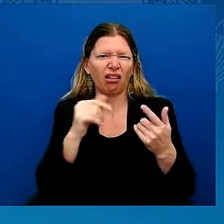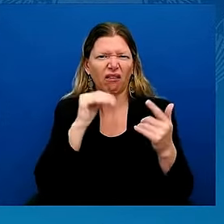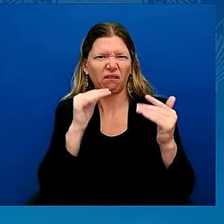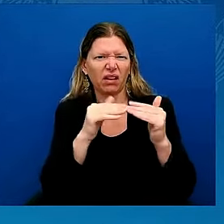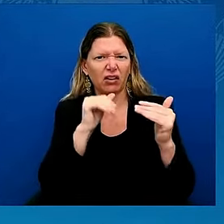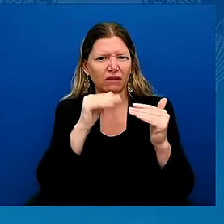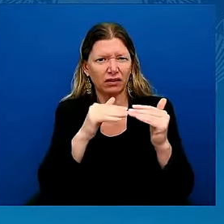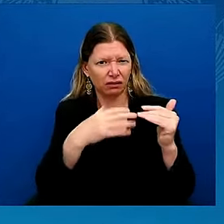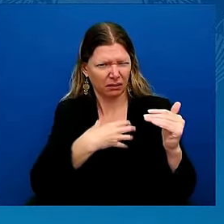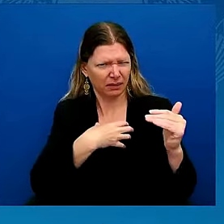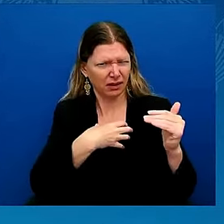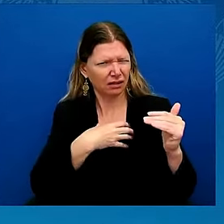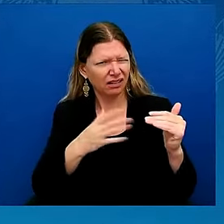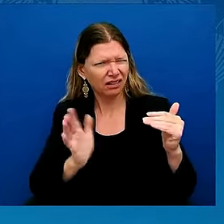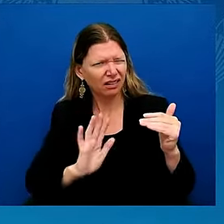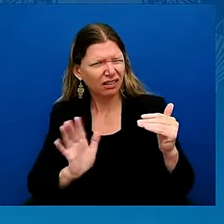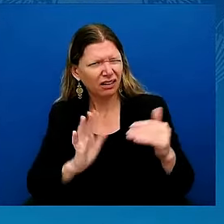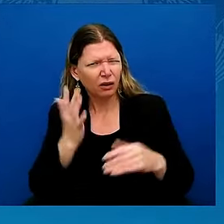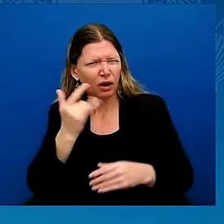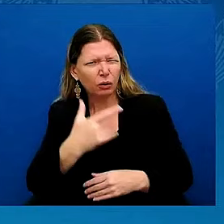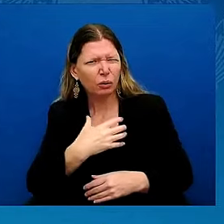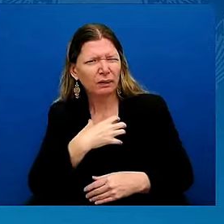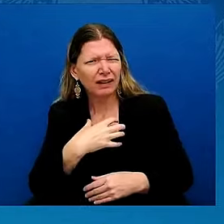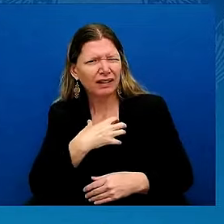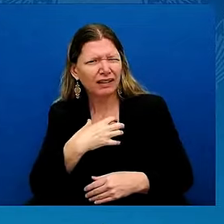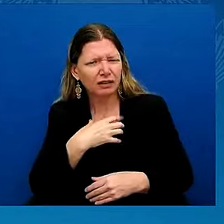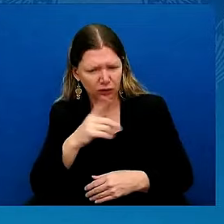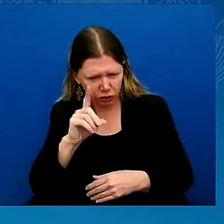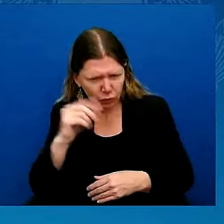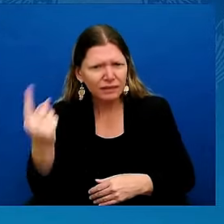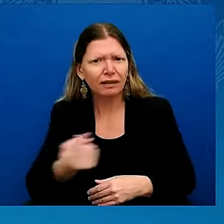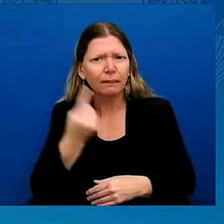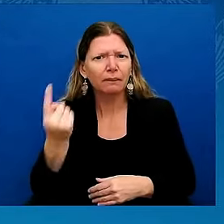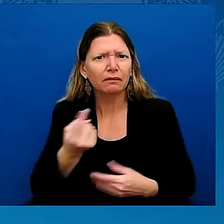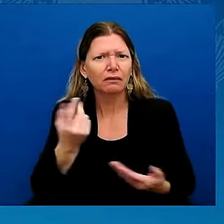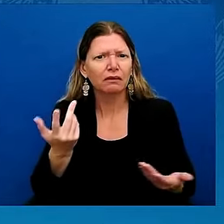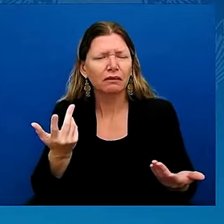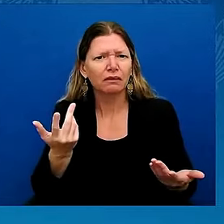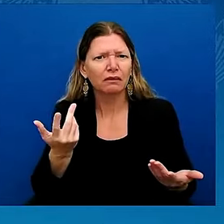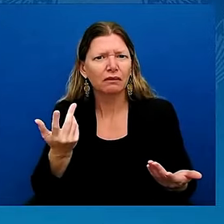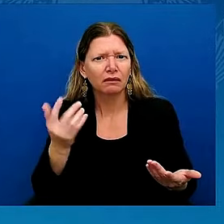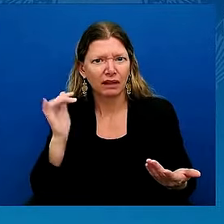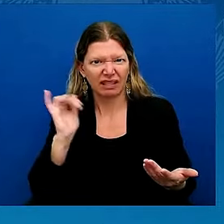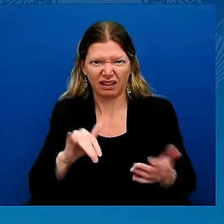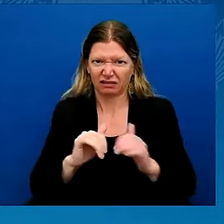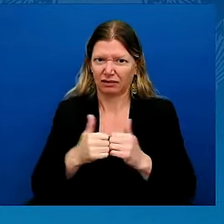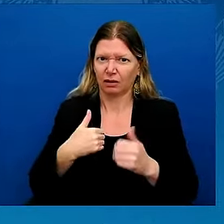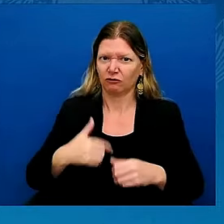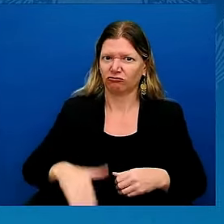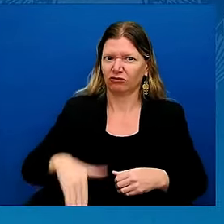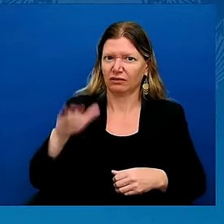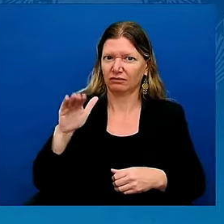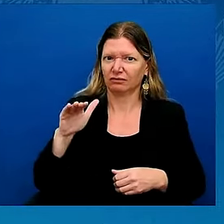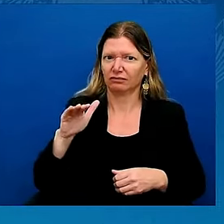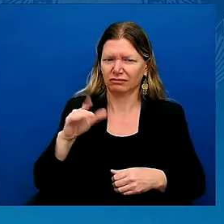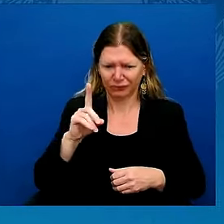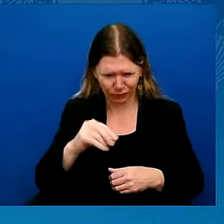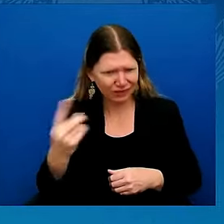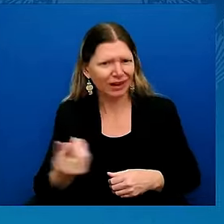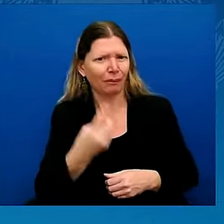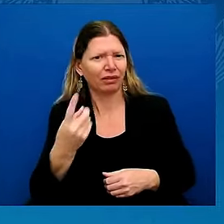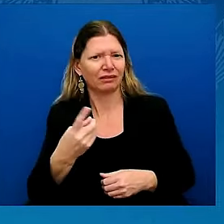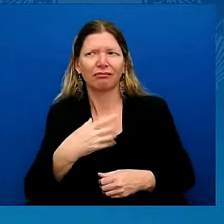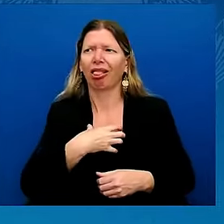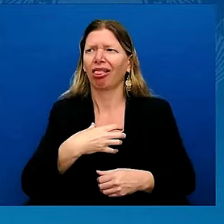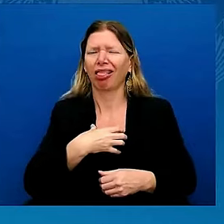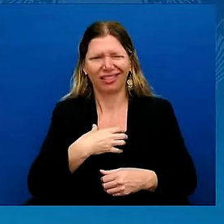about it, she would say. Do something about it. And that's how I was raised. Do something about it. And those values